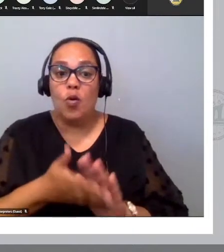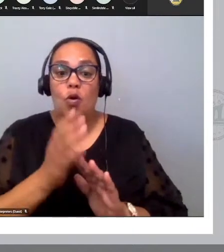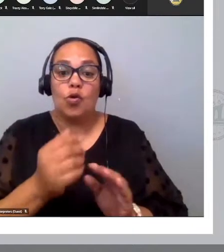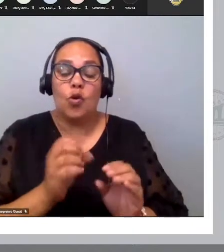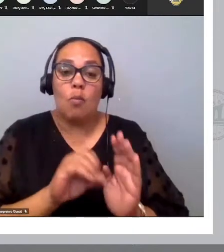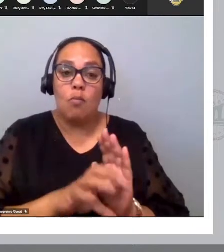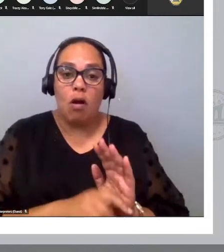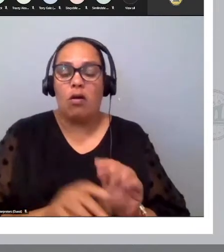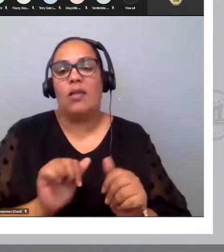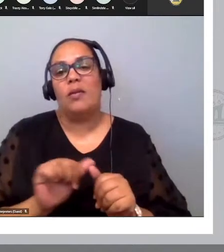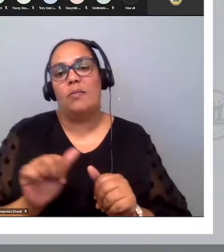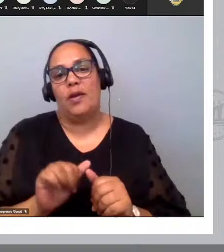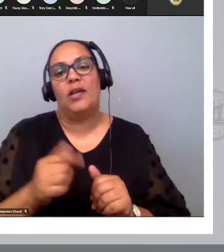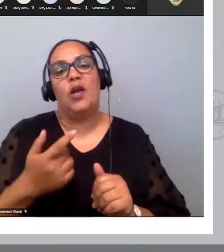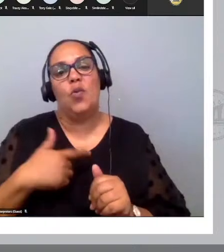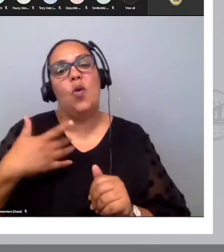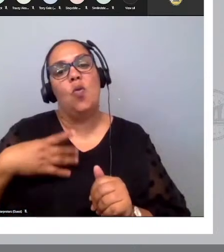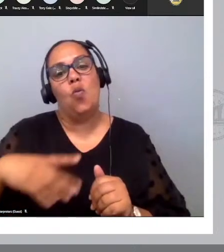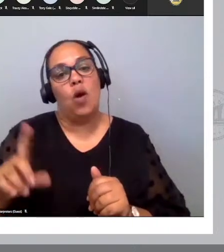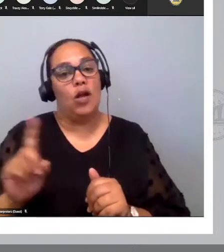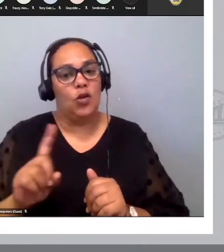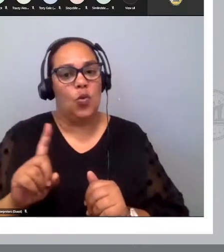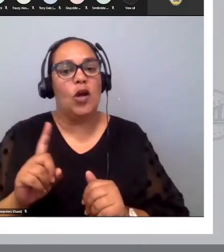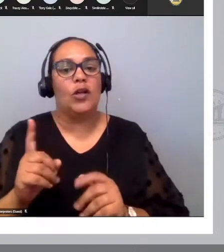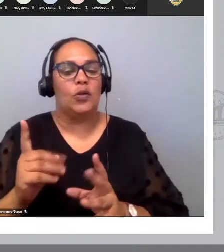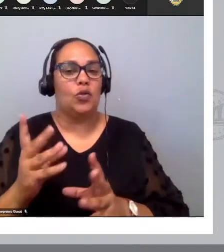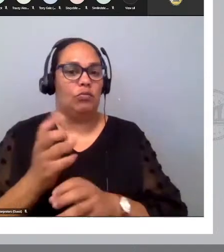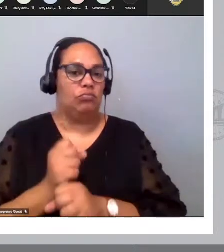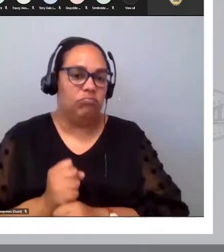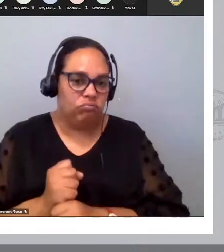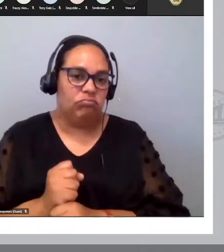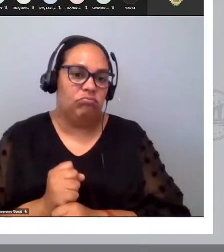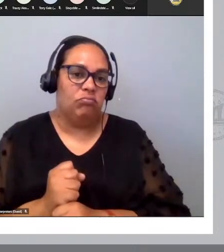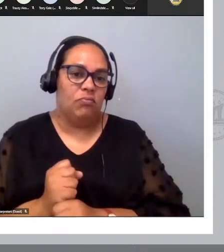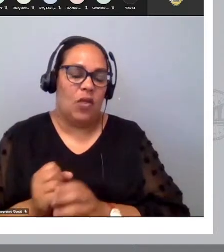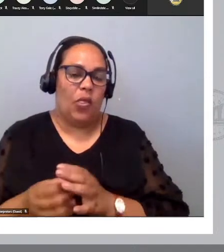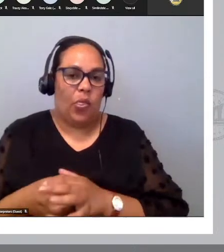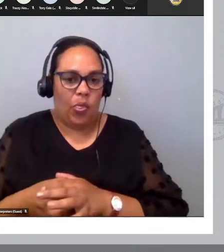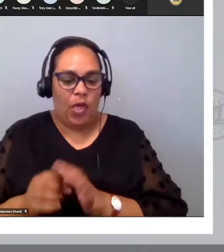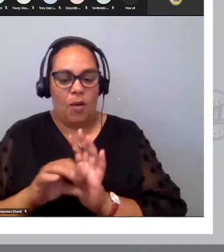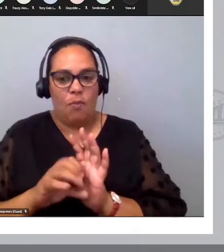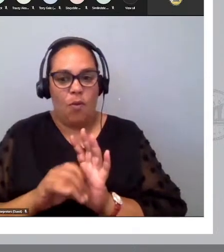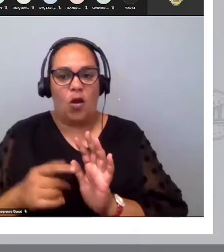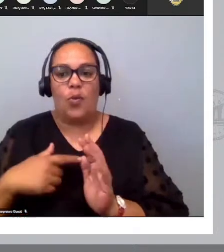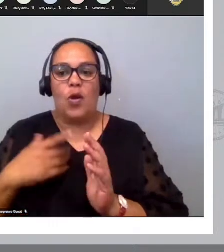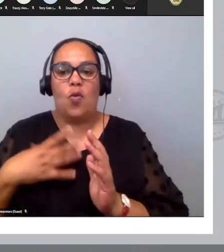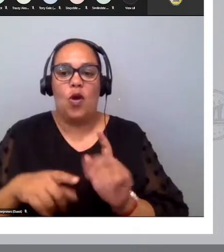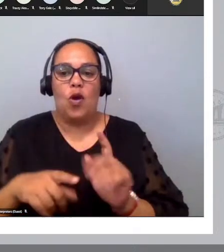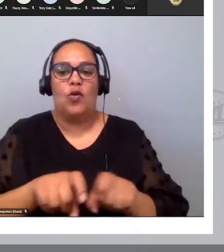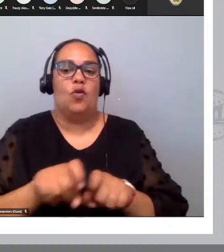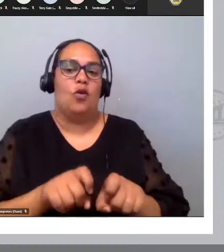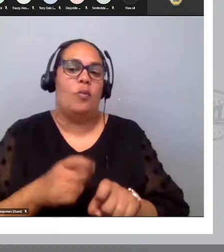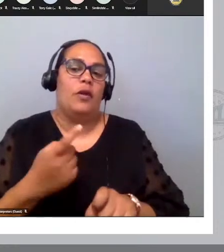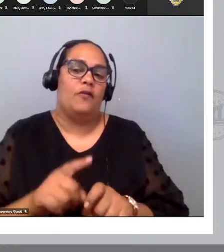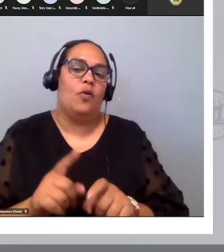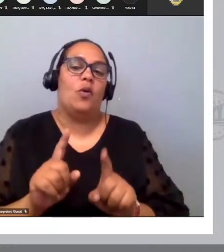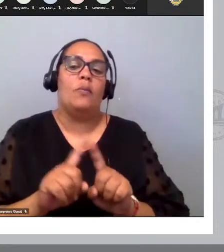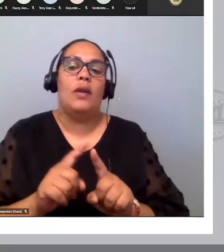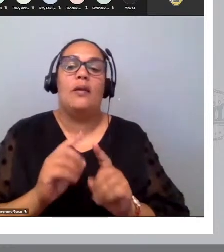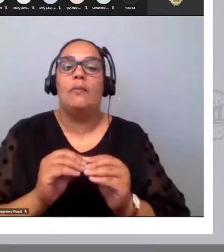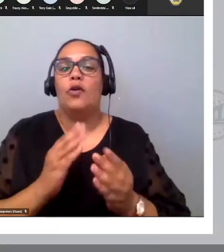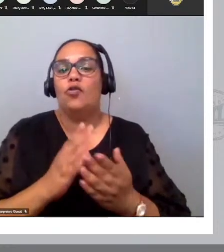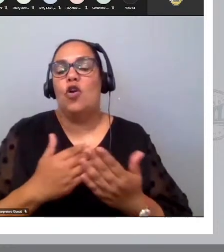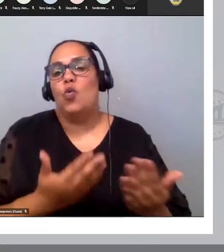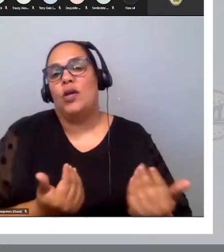the better so we will want to isolate the markets that we want to compete for and make sure we